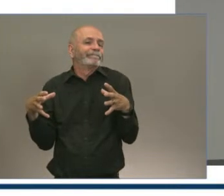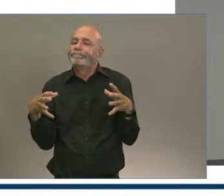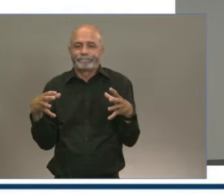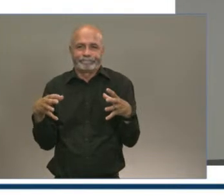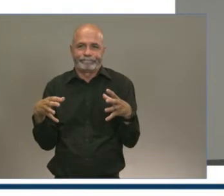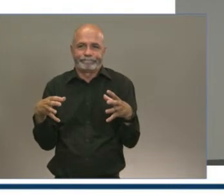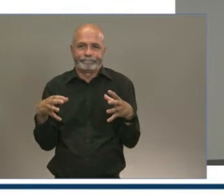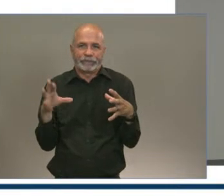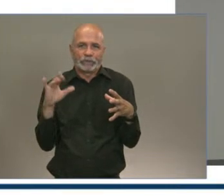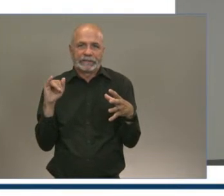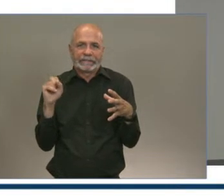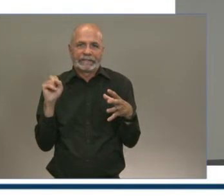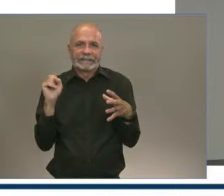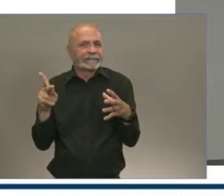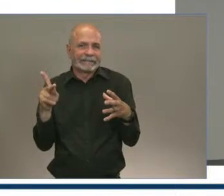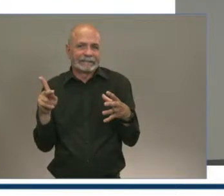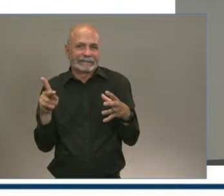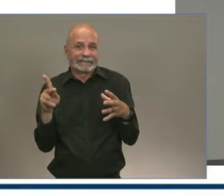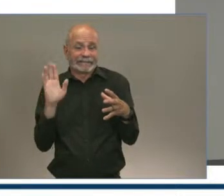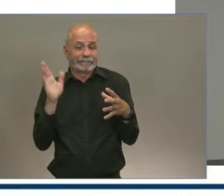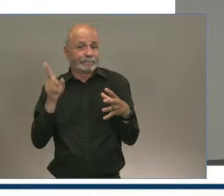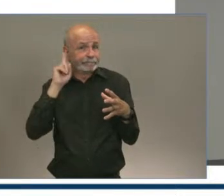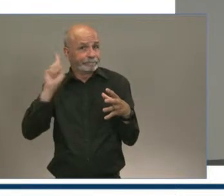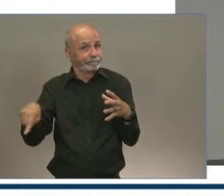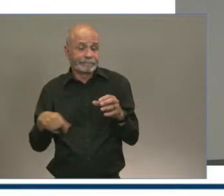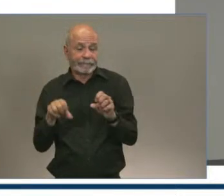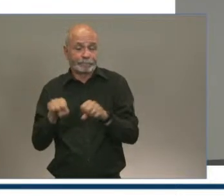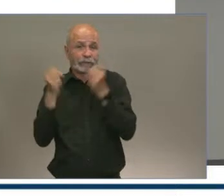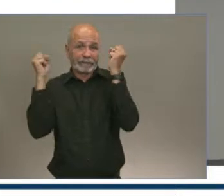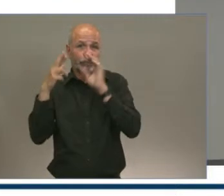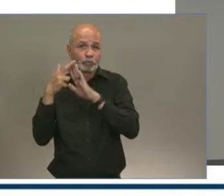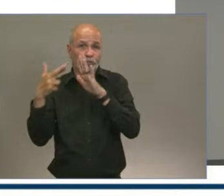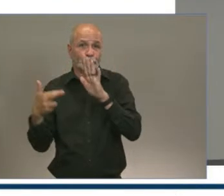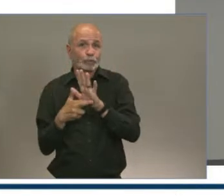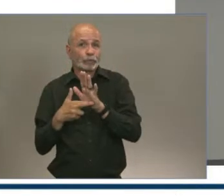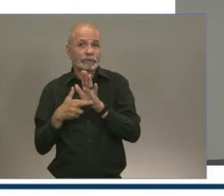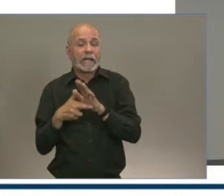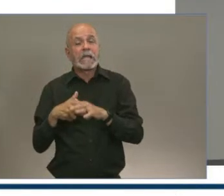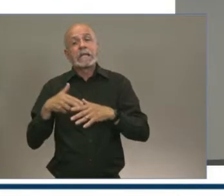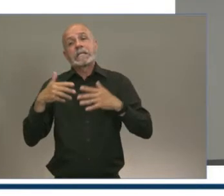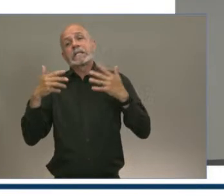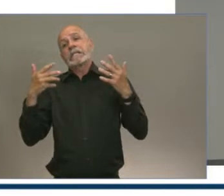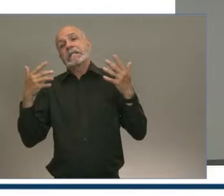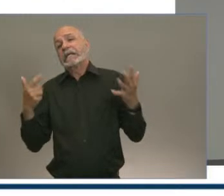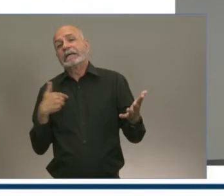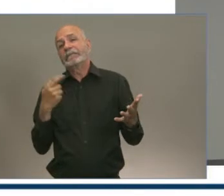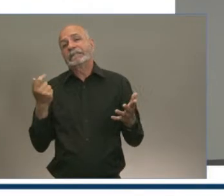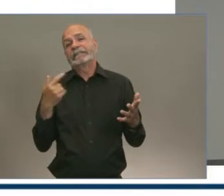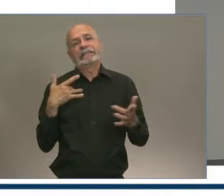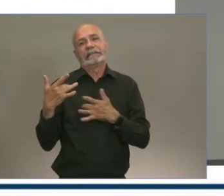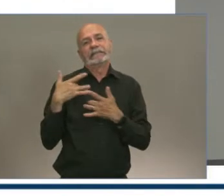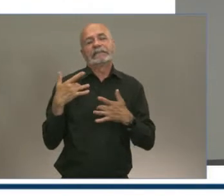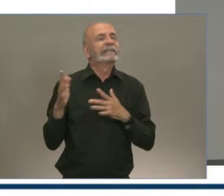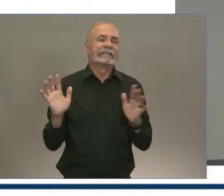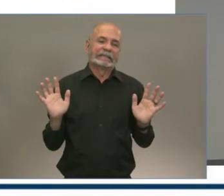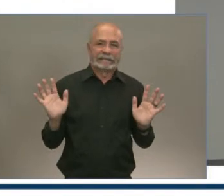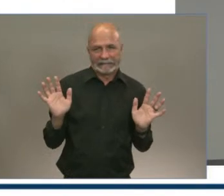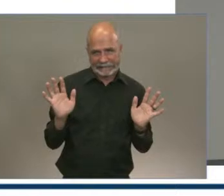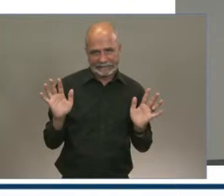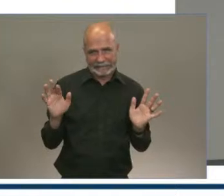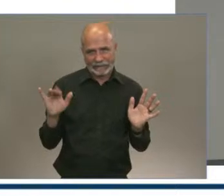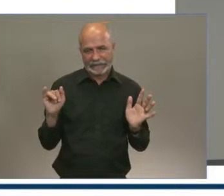about them not following the protocols is too big of a risk for us to take at this point, given some of the experience that we had with